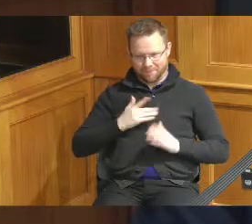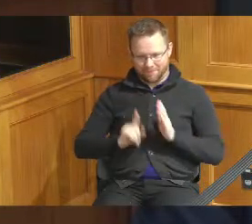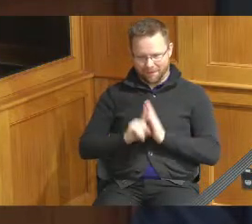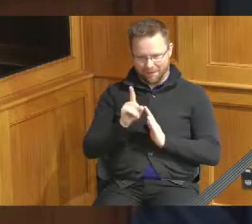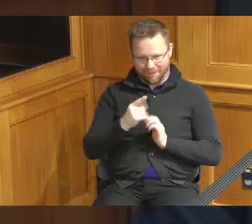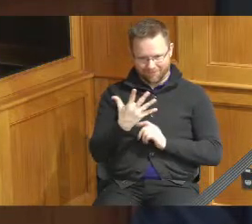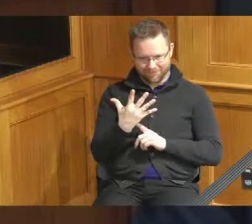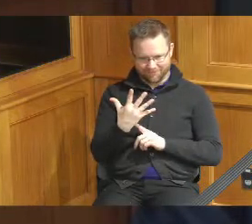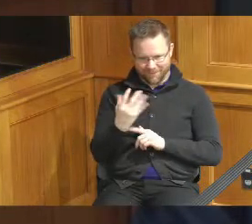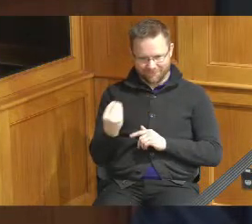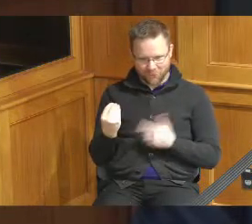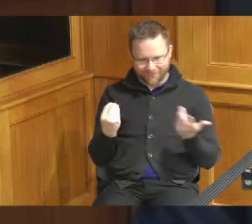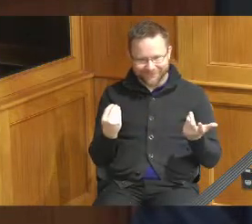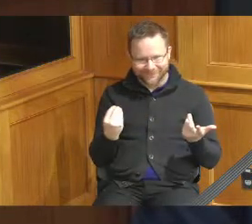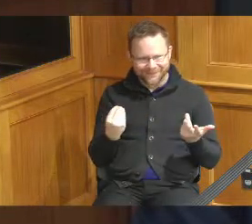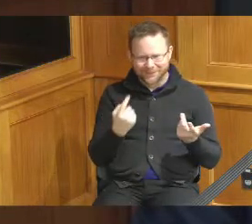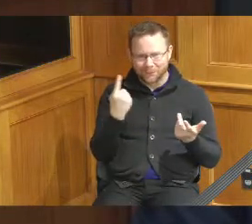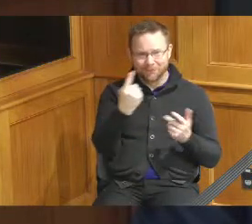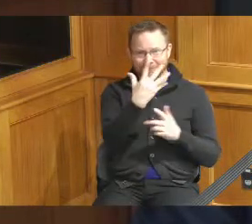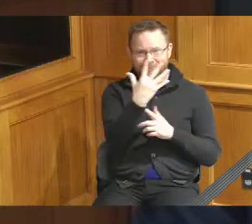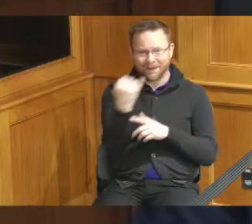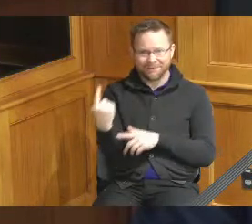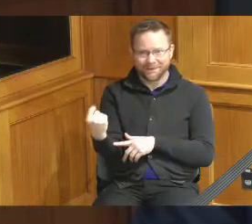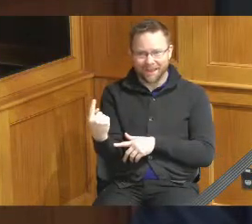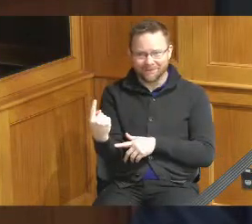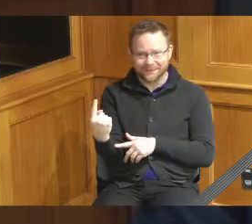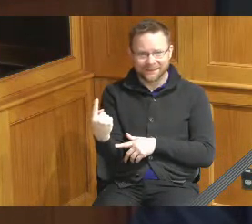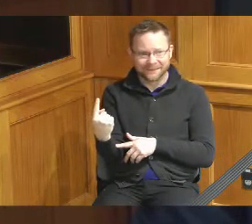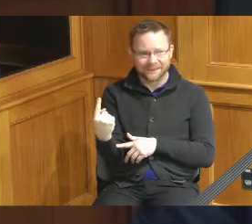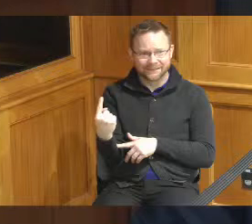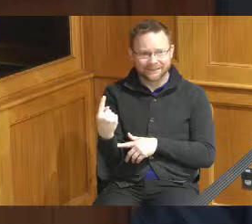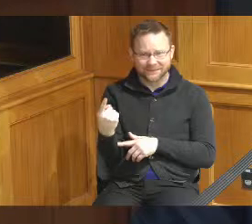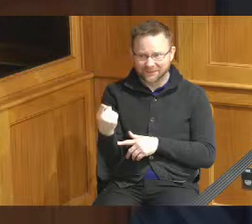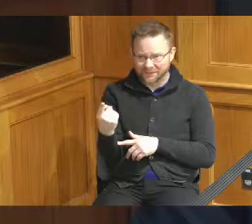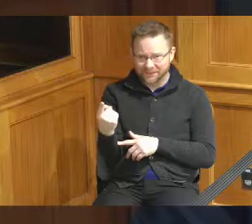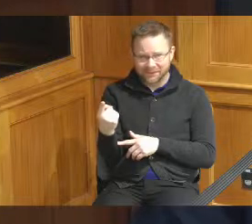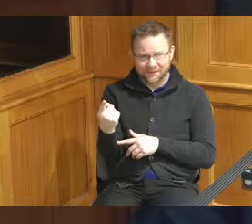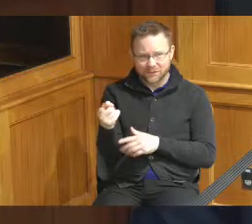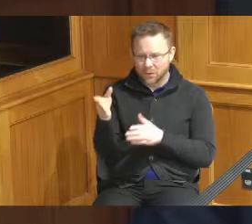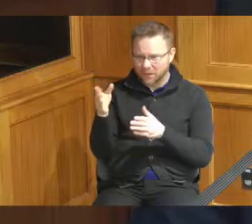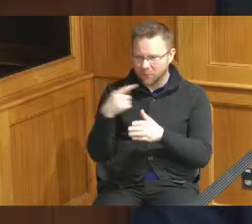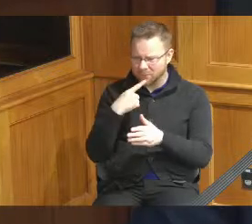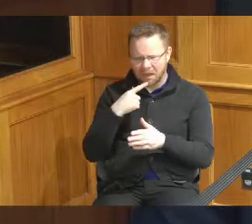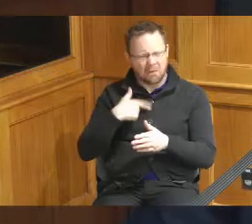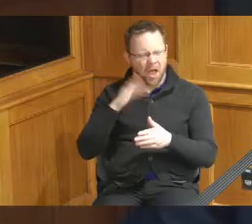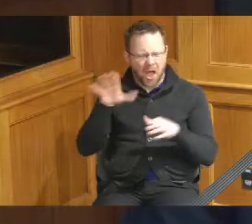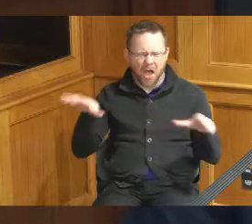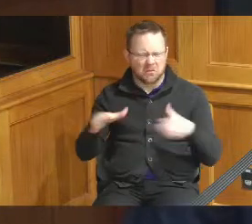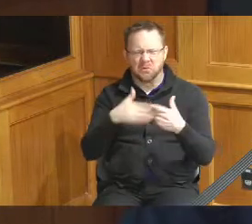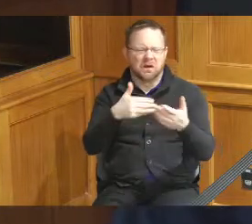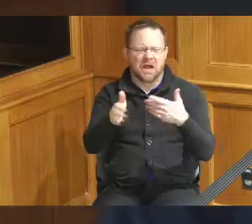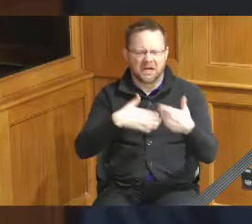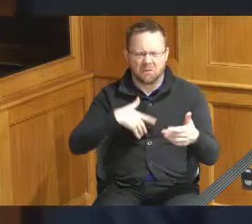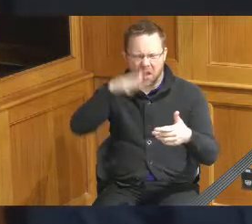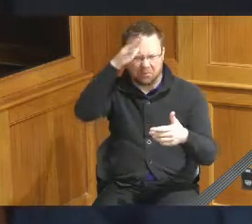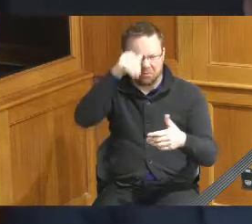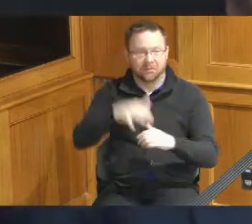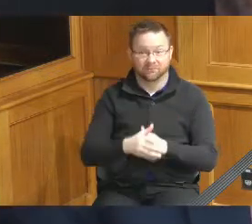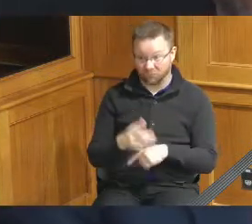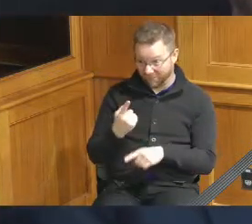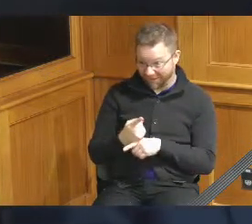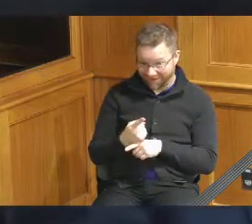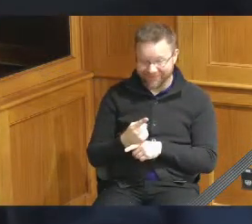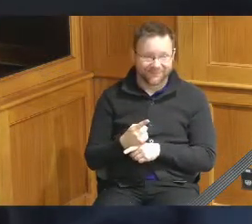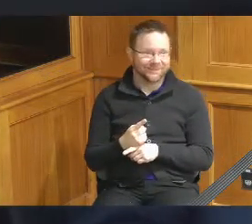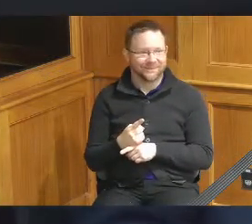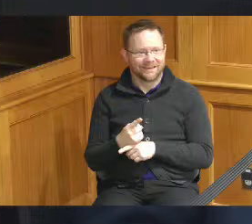5 foot. So somebody that's 5'11", I imagine he's a person that says, I'm doing it anyway, right? Yes. So,